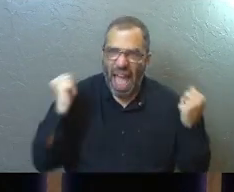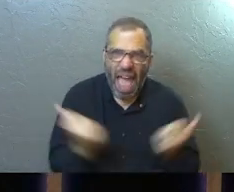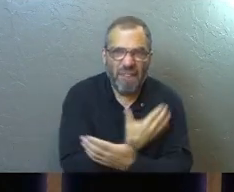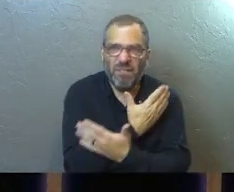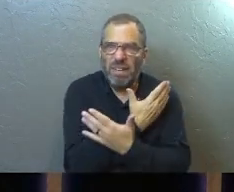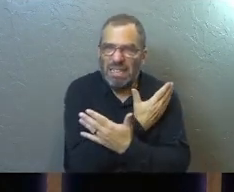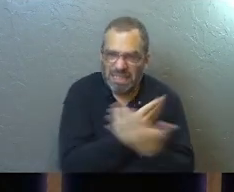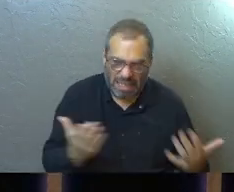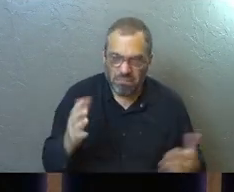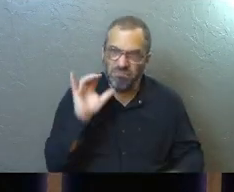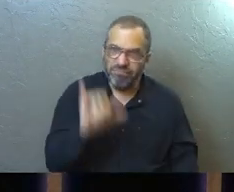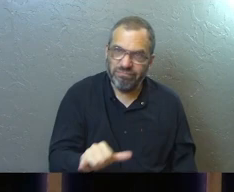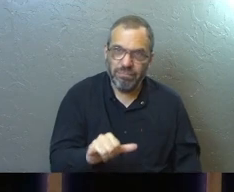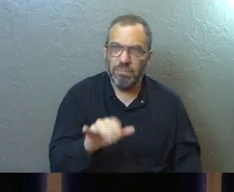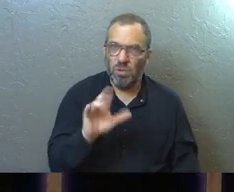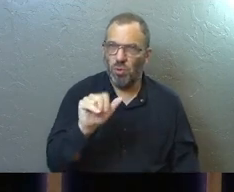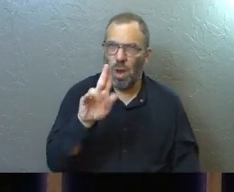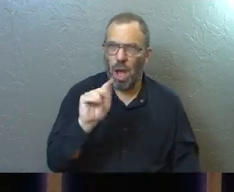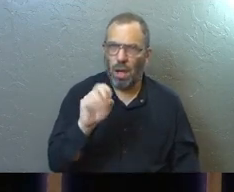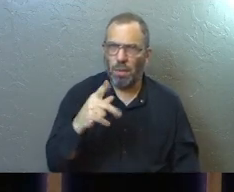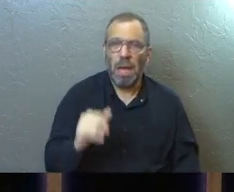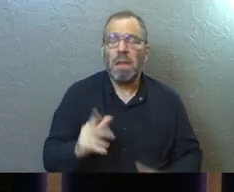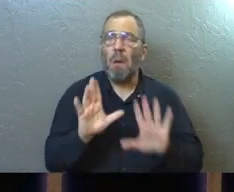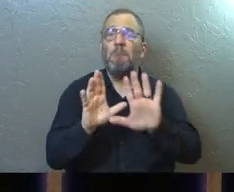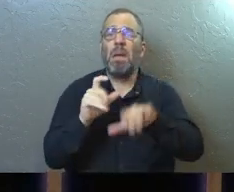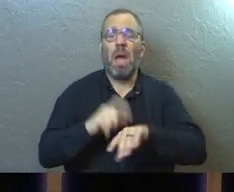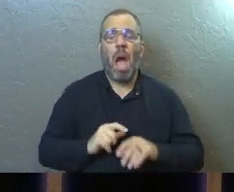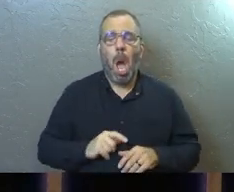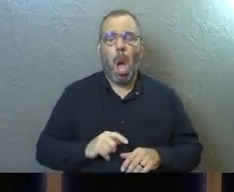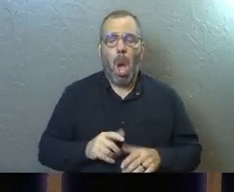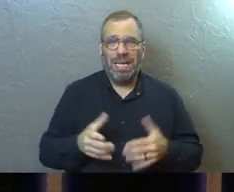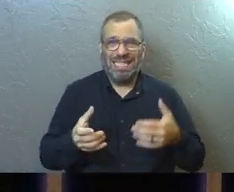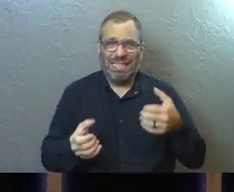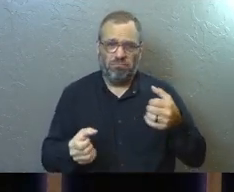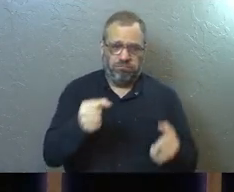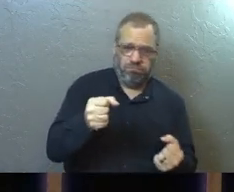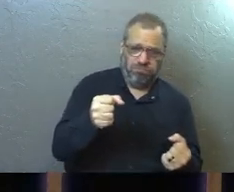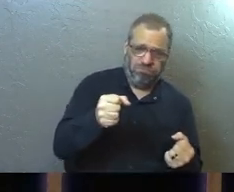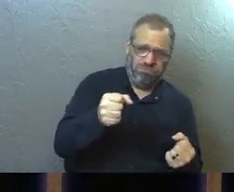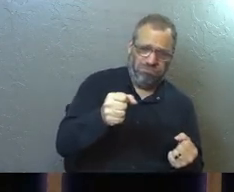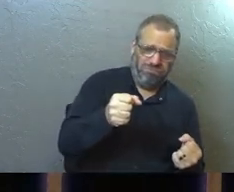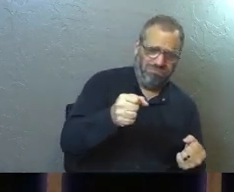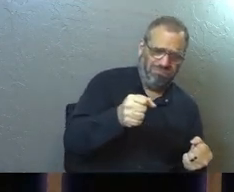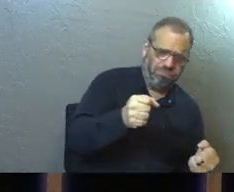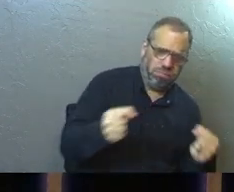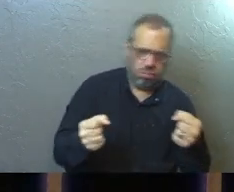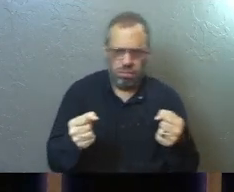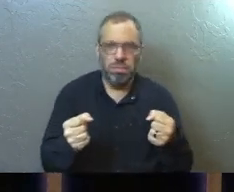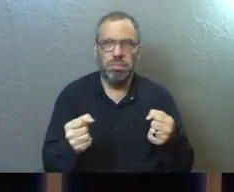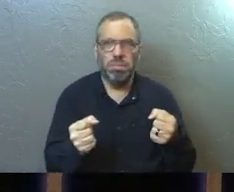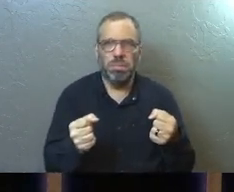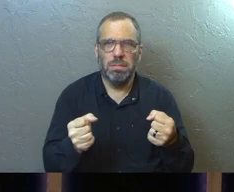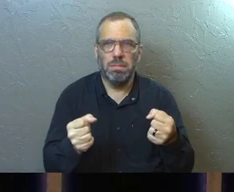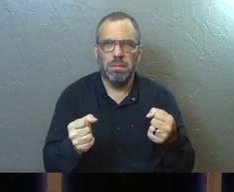every single time. And you might for a moment be able to crank that dude this way, but it's going to go right